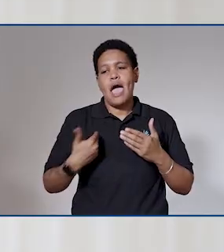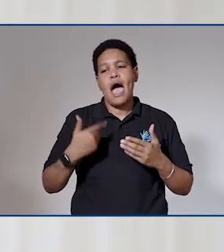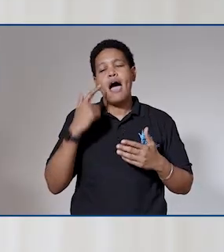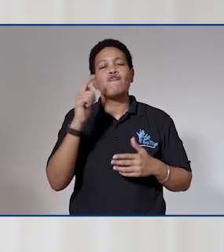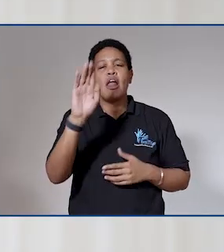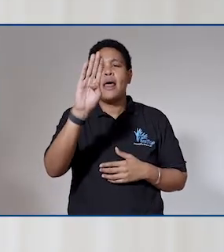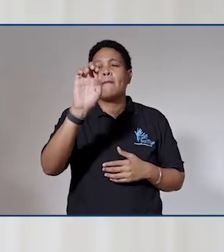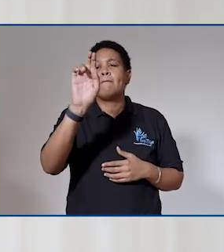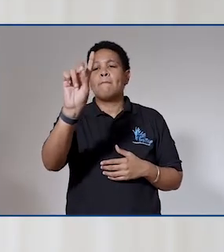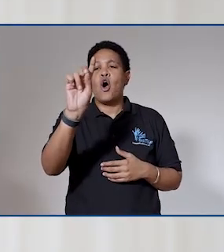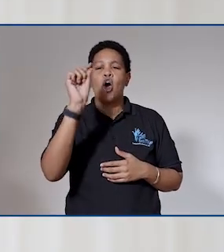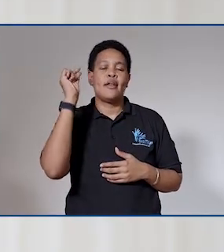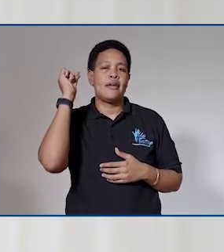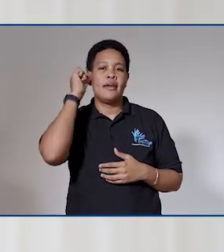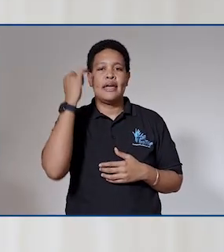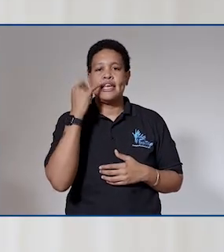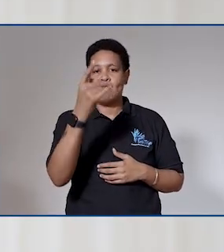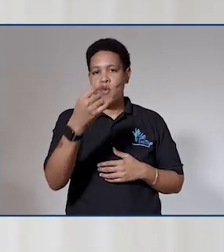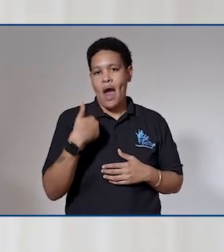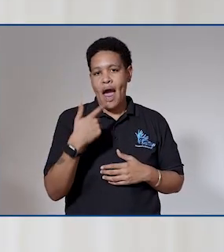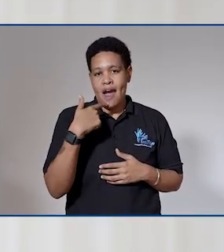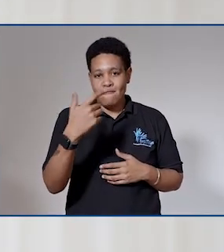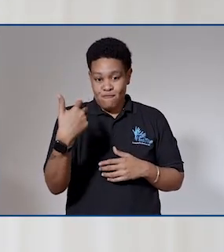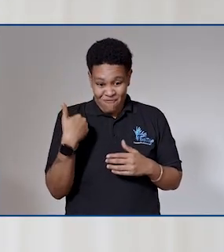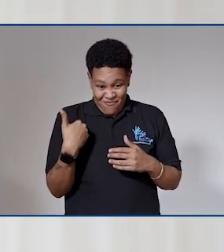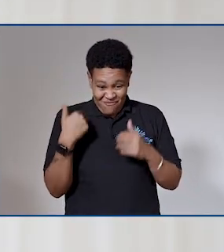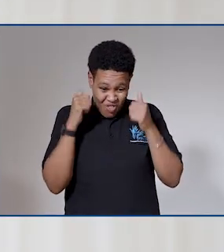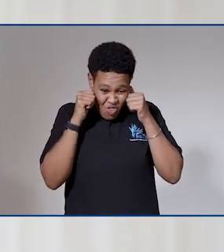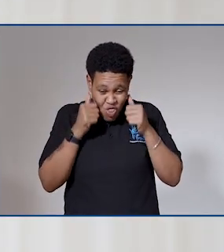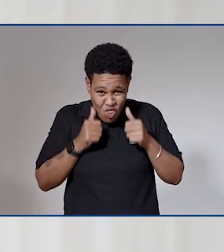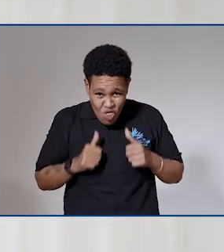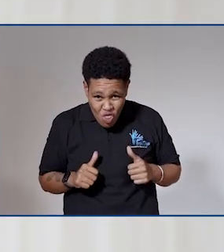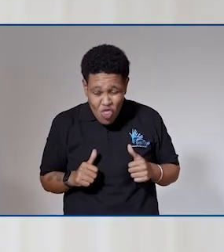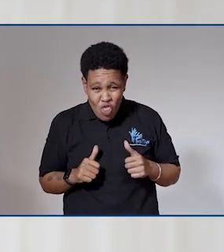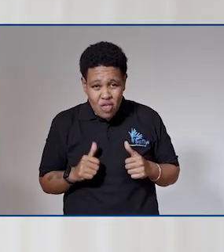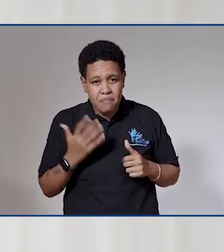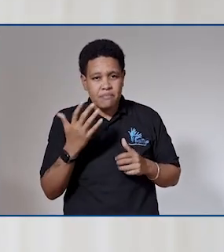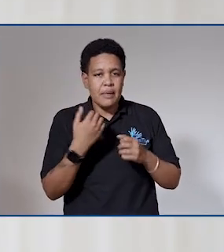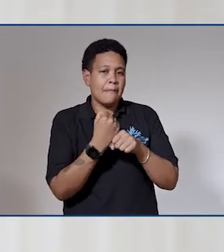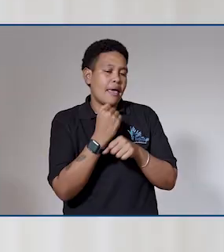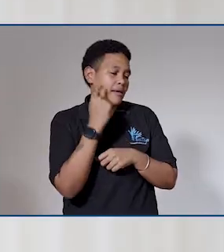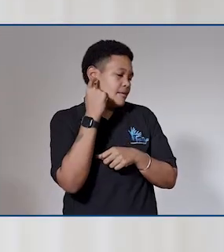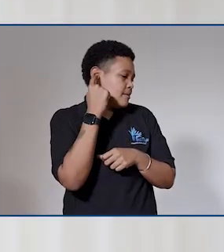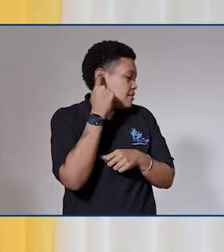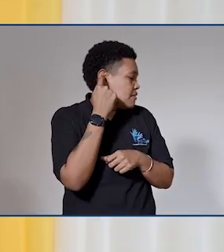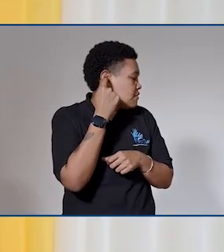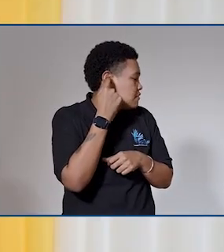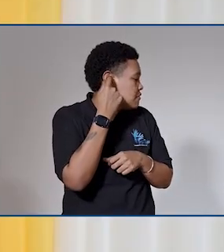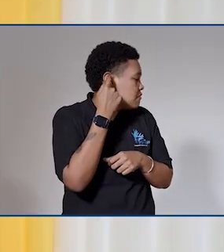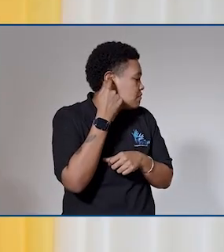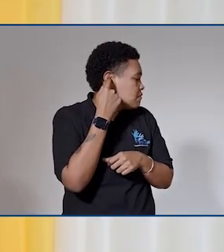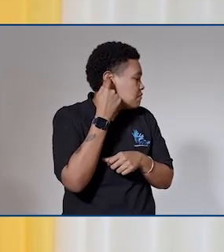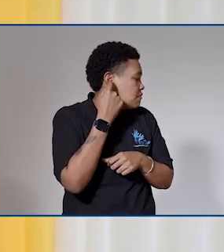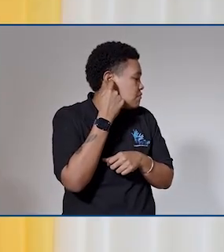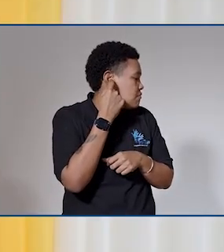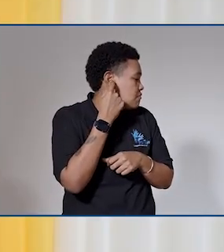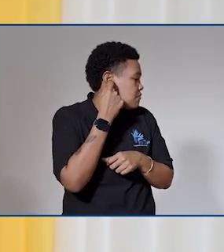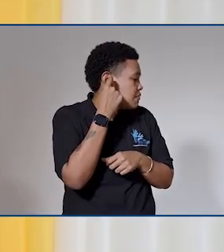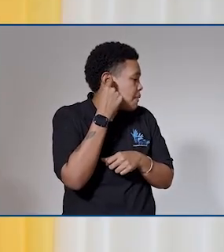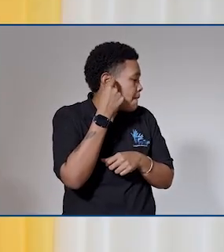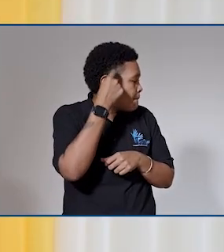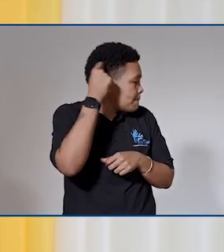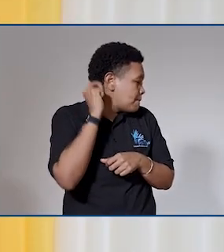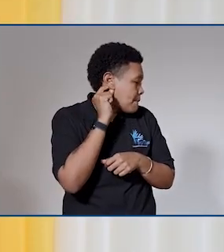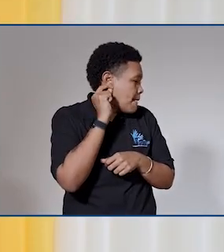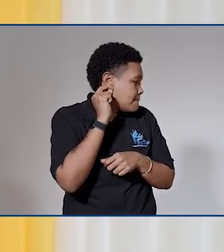and if you have a greater loss, then a custom-made mold is attached to the RIC hearing aid, which is a receiver in the